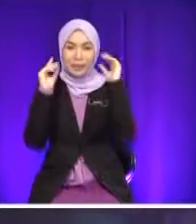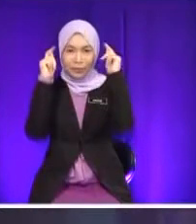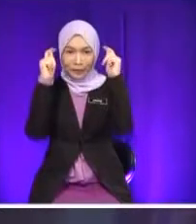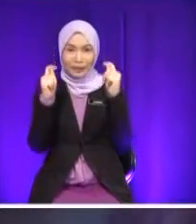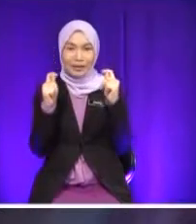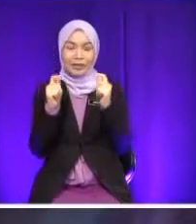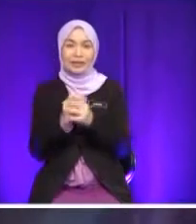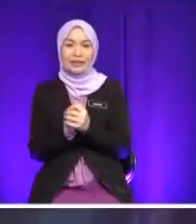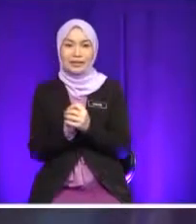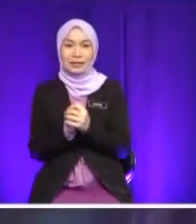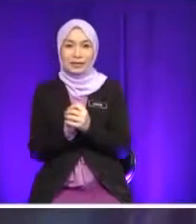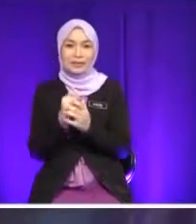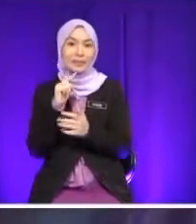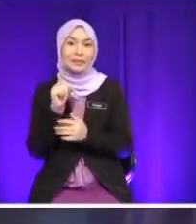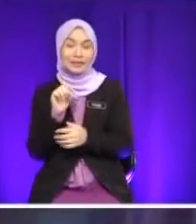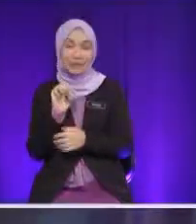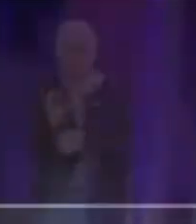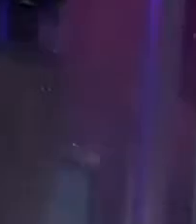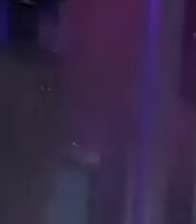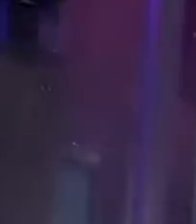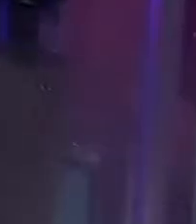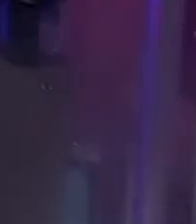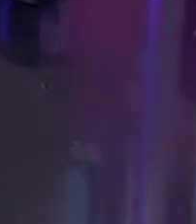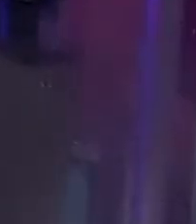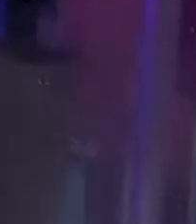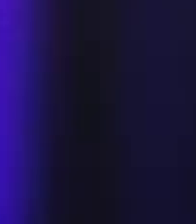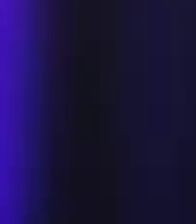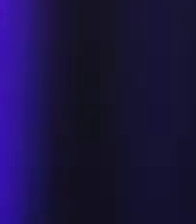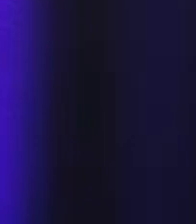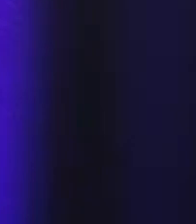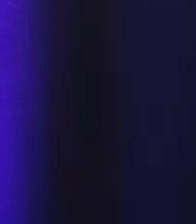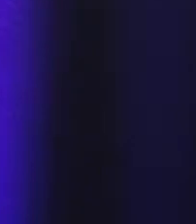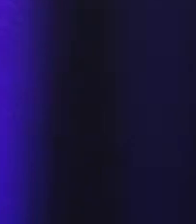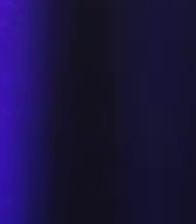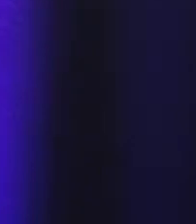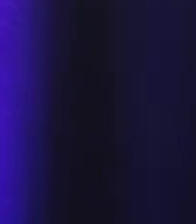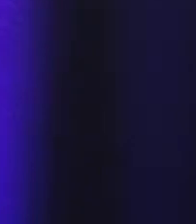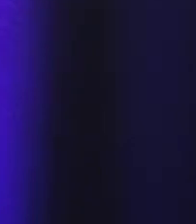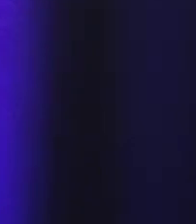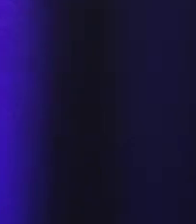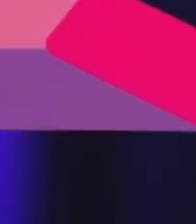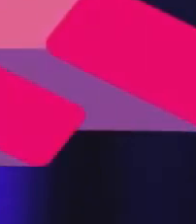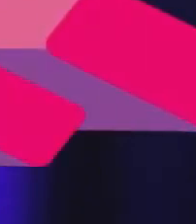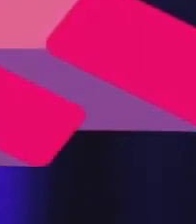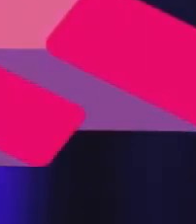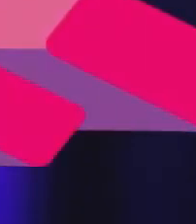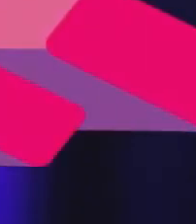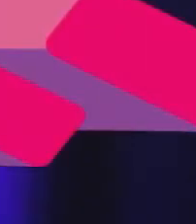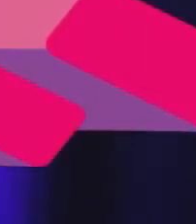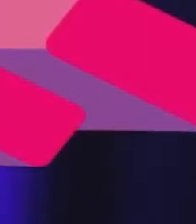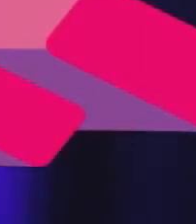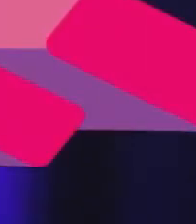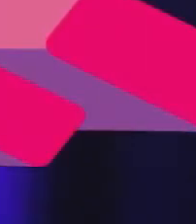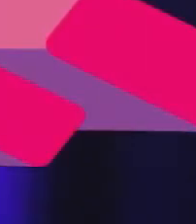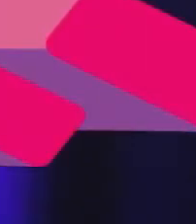the day, and that is of course none other than Teacher Zaimi. Hi teacher. All right, and I believe it's